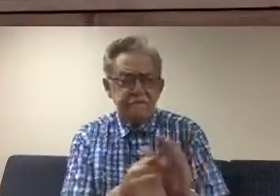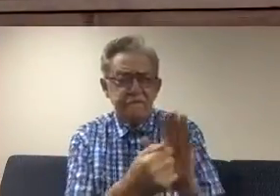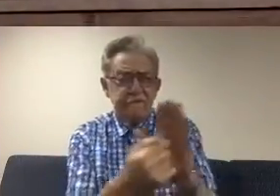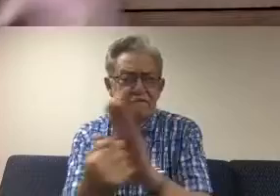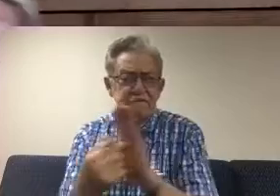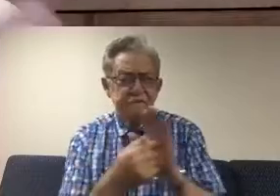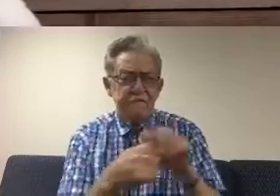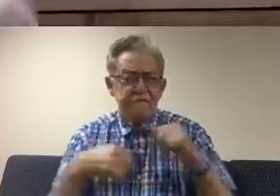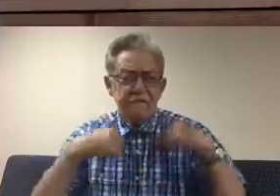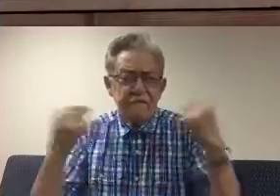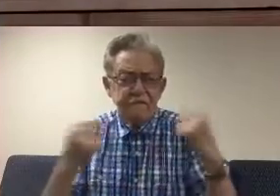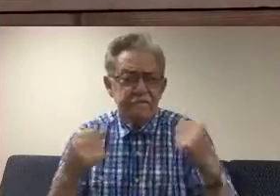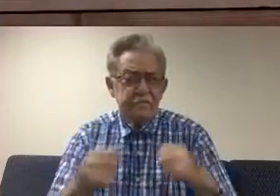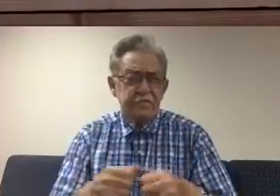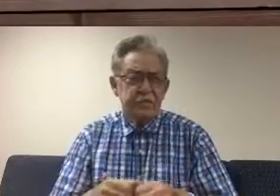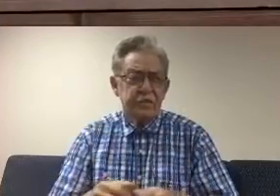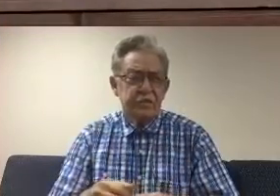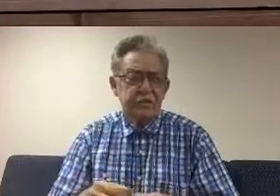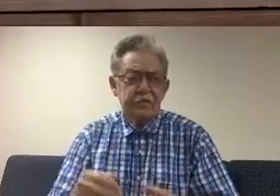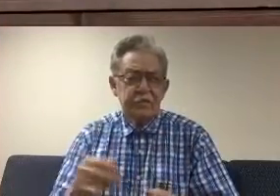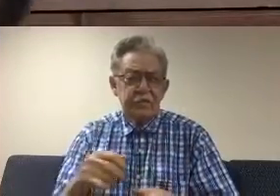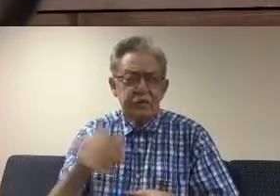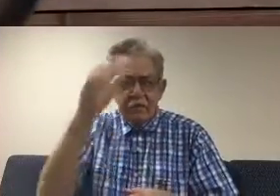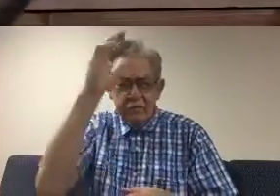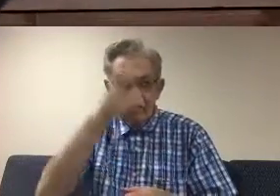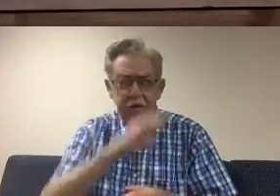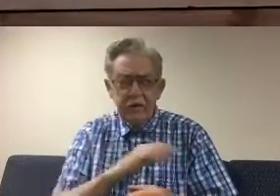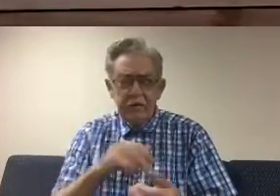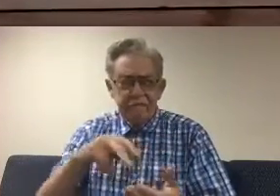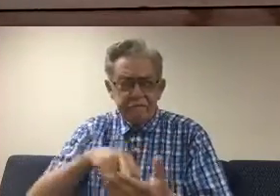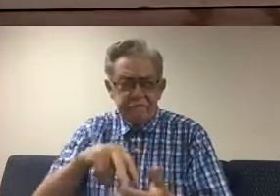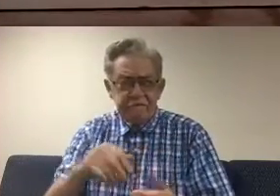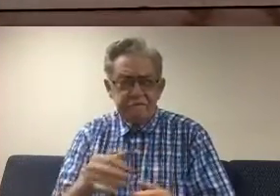its power by the healing of this man that's standing between me and John.